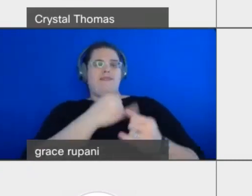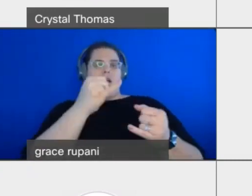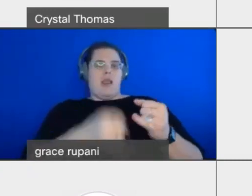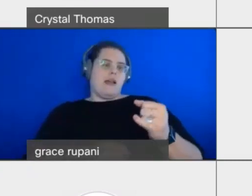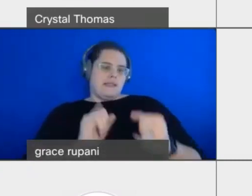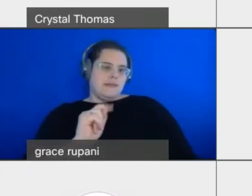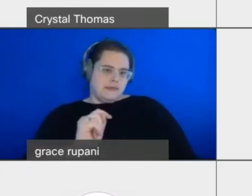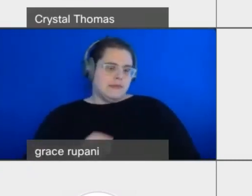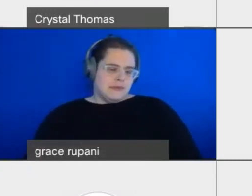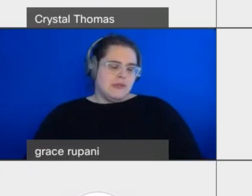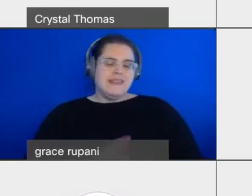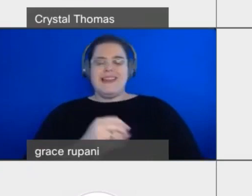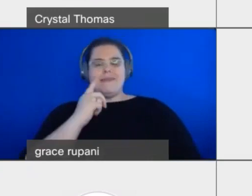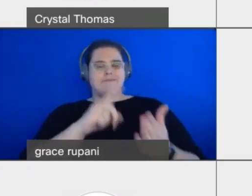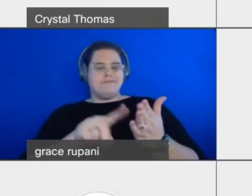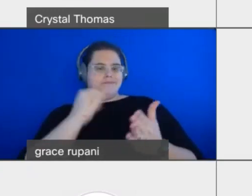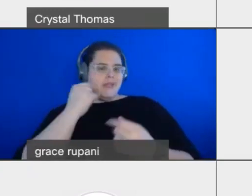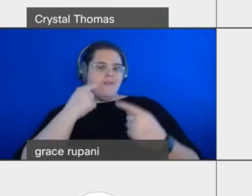an effective tool.